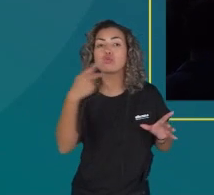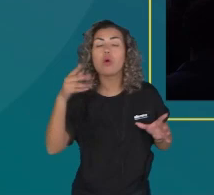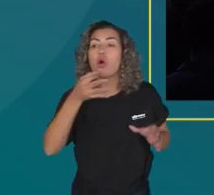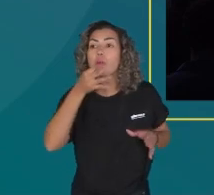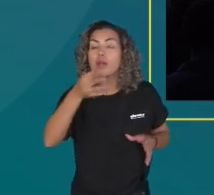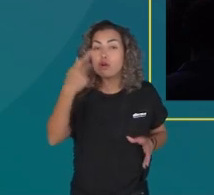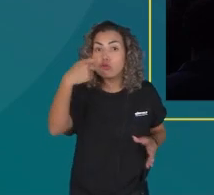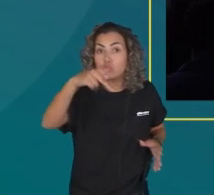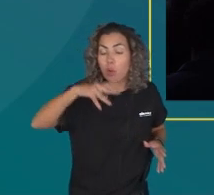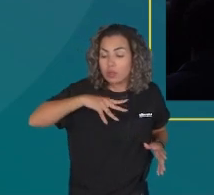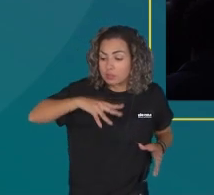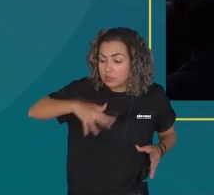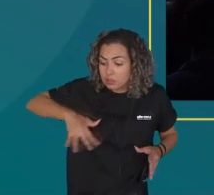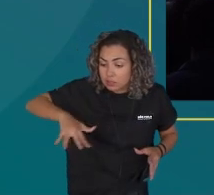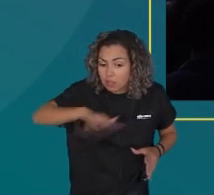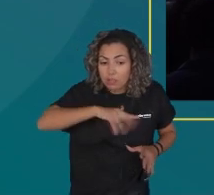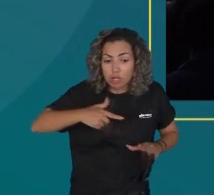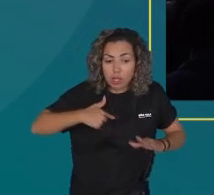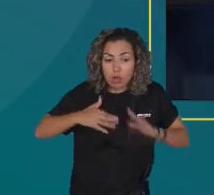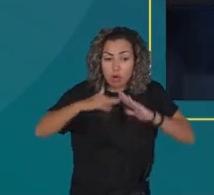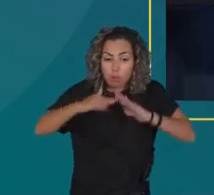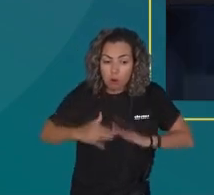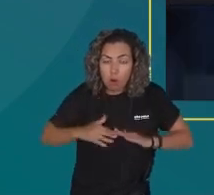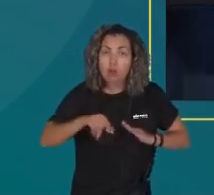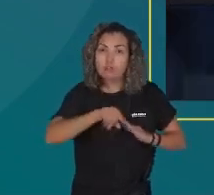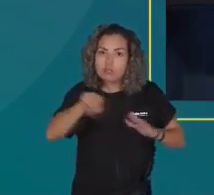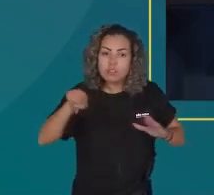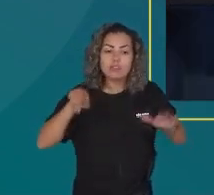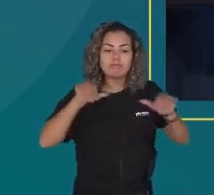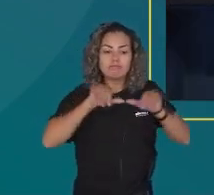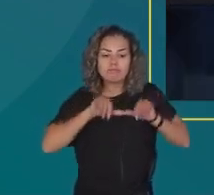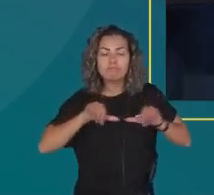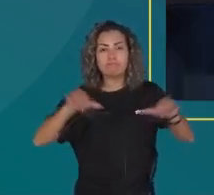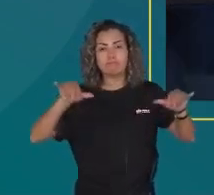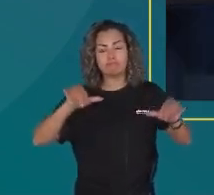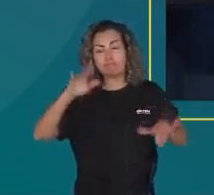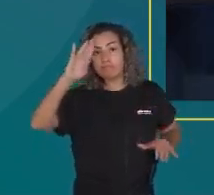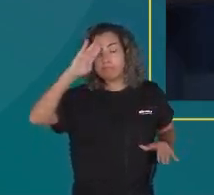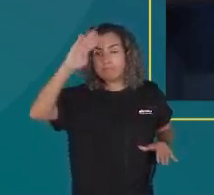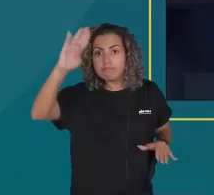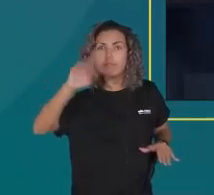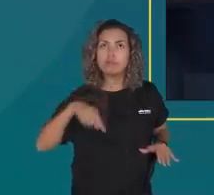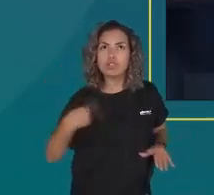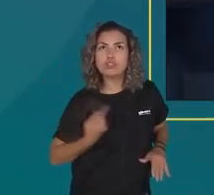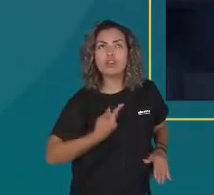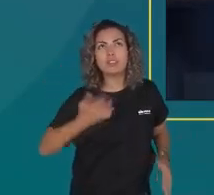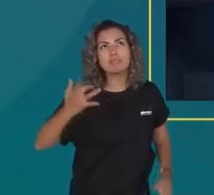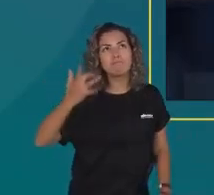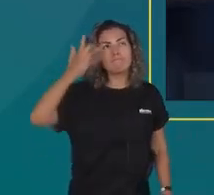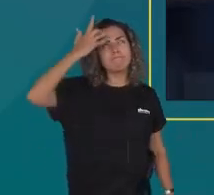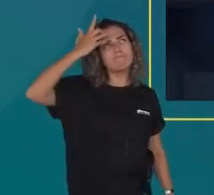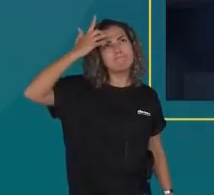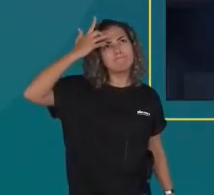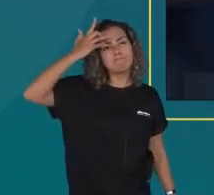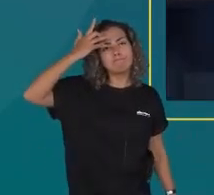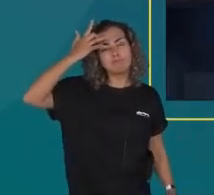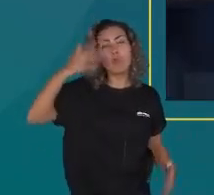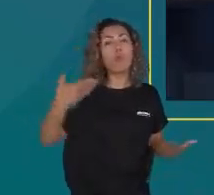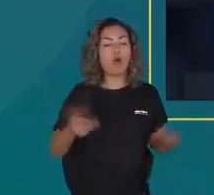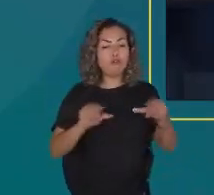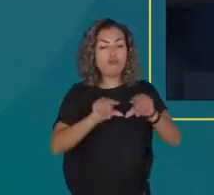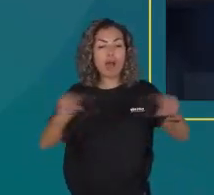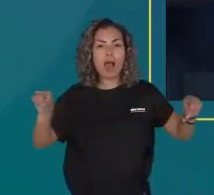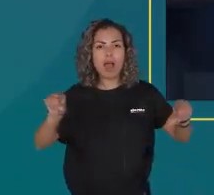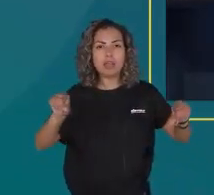a message that we can take and reflect on when we all go back to our various constituencies,